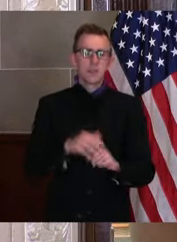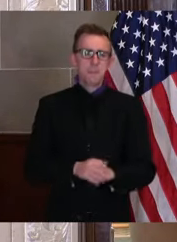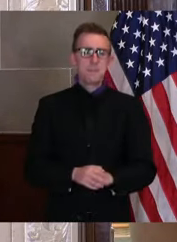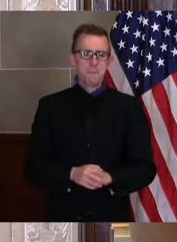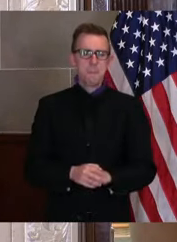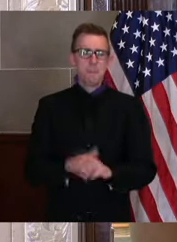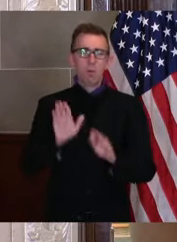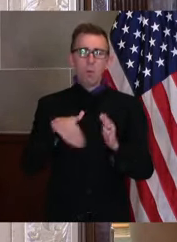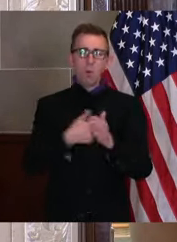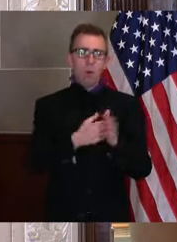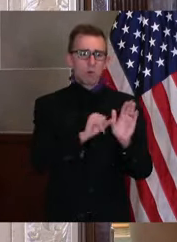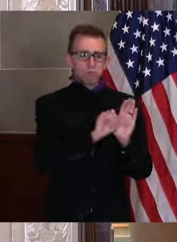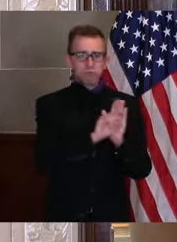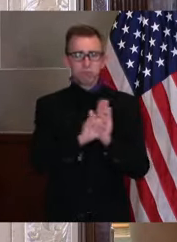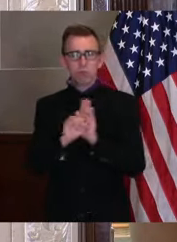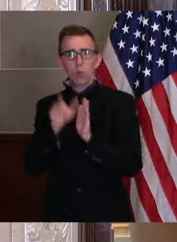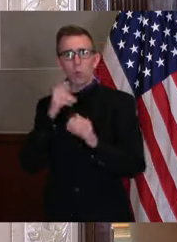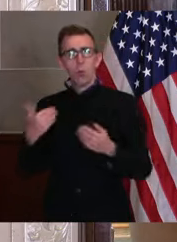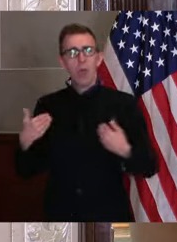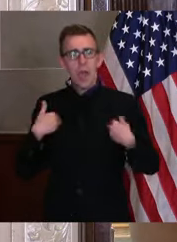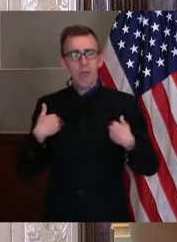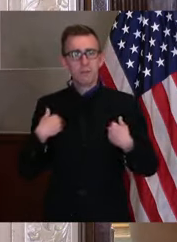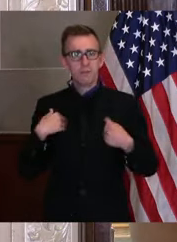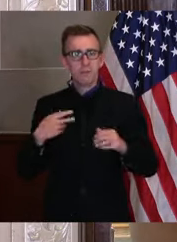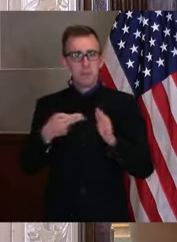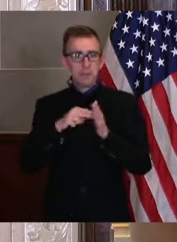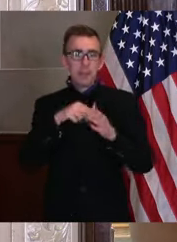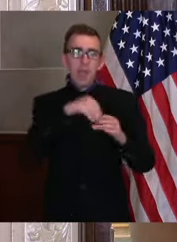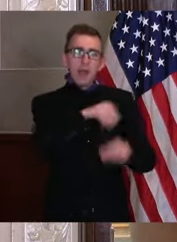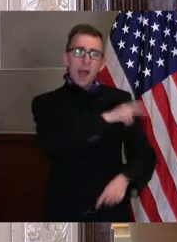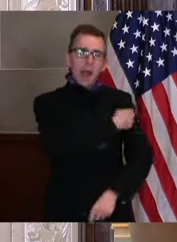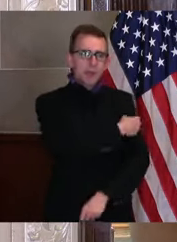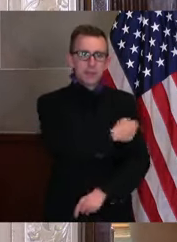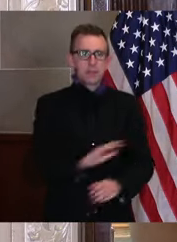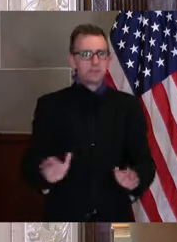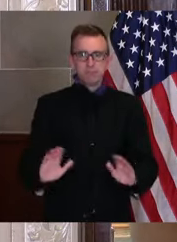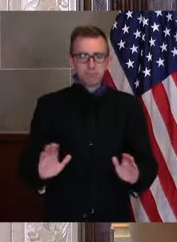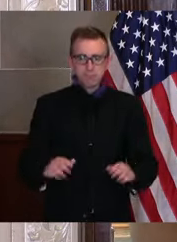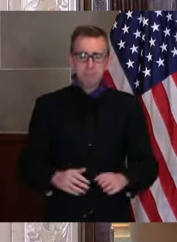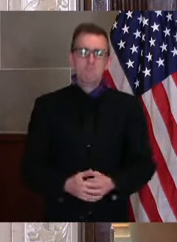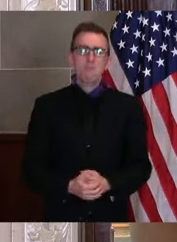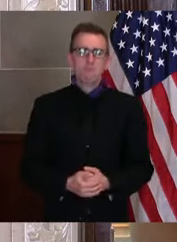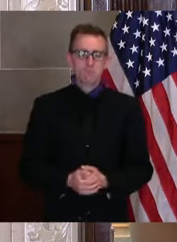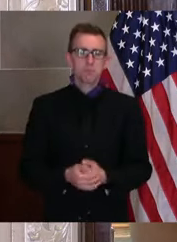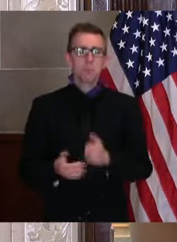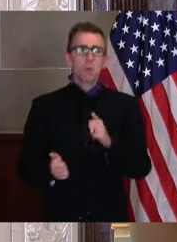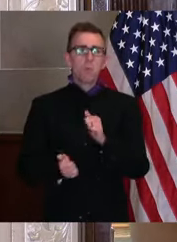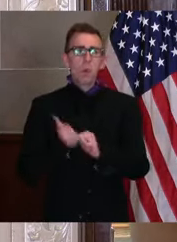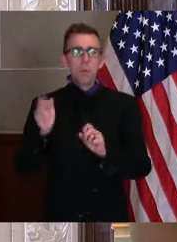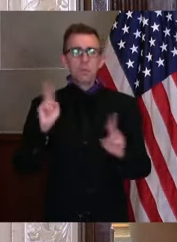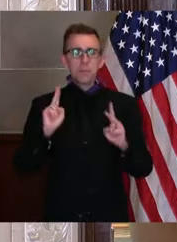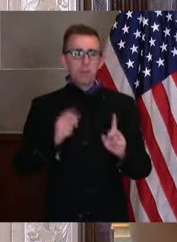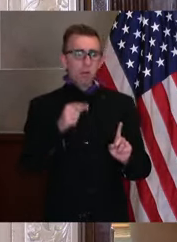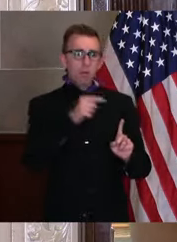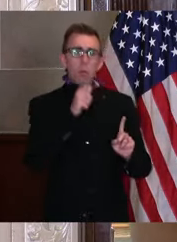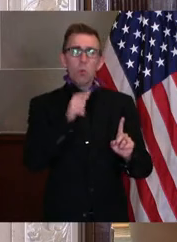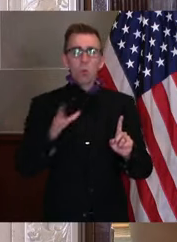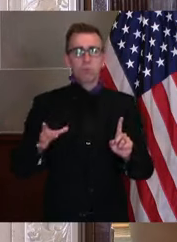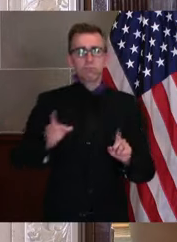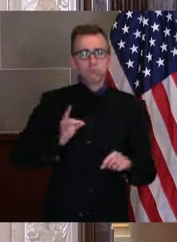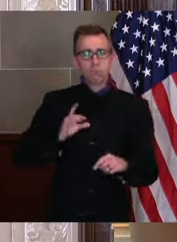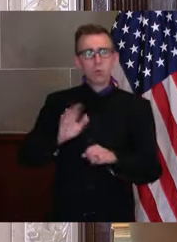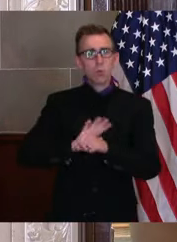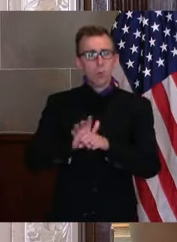all of these positive cases are hospitalized. The vast majority of people have already recovered or